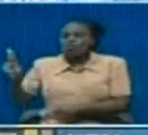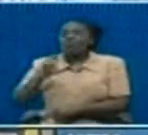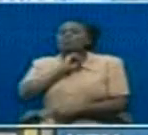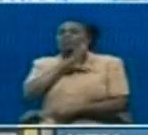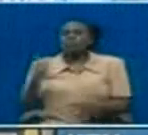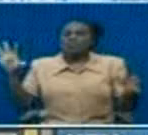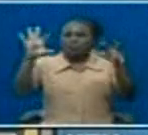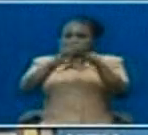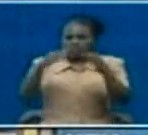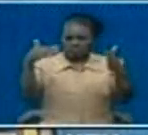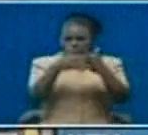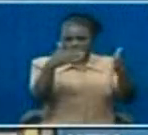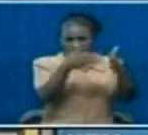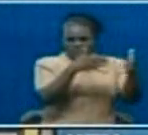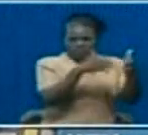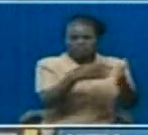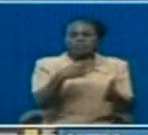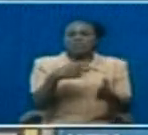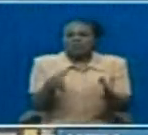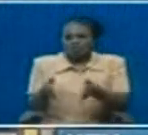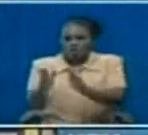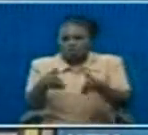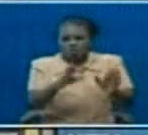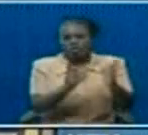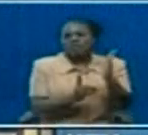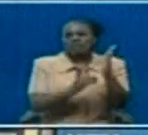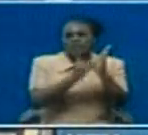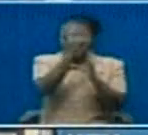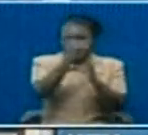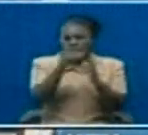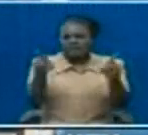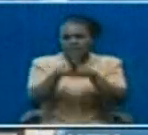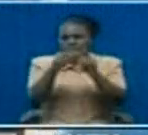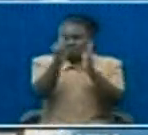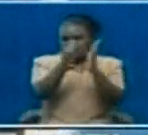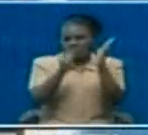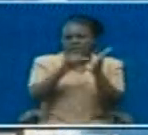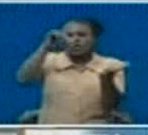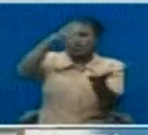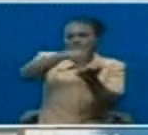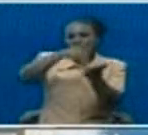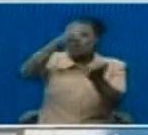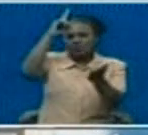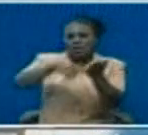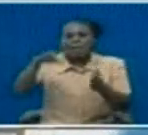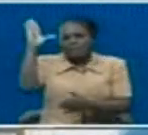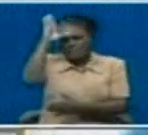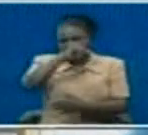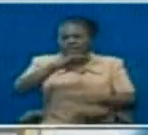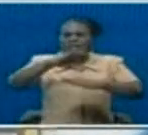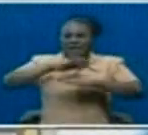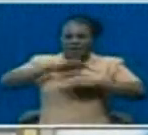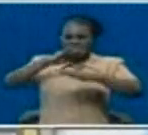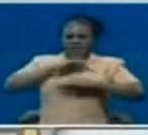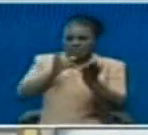combination of factors have held back the country's infrastructure transformation agenda, including, among others, lack of inadequate